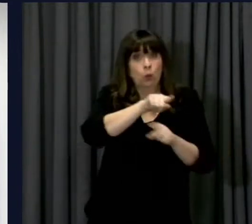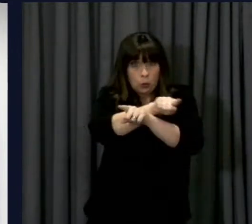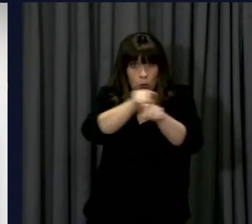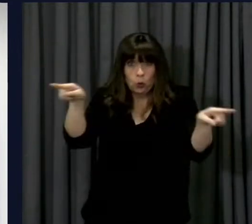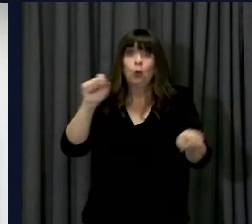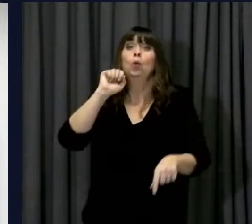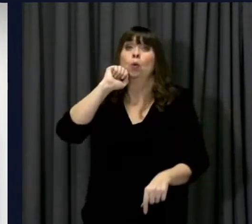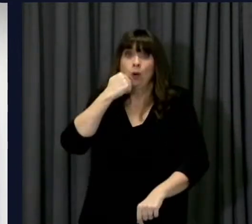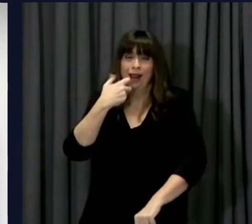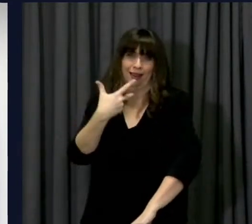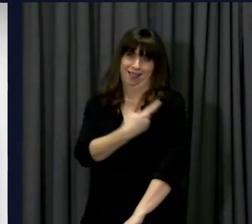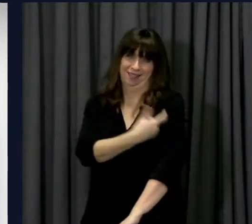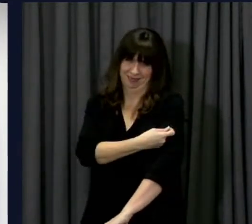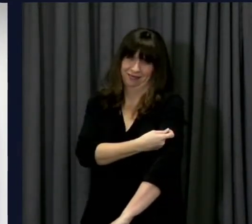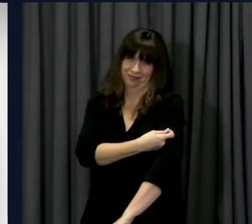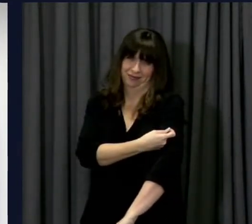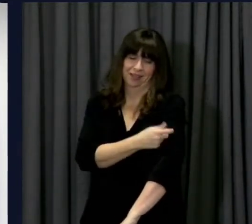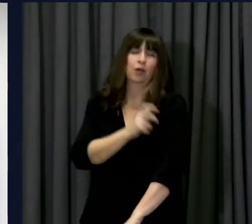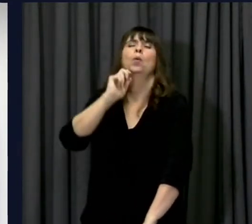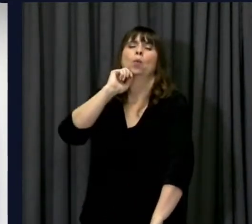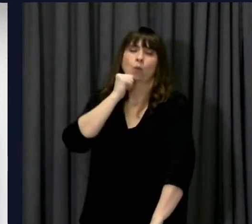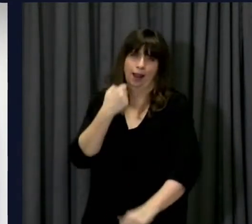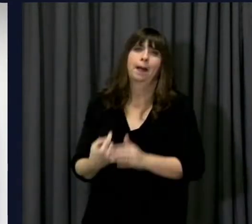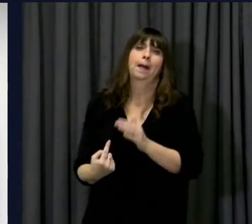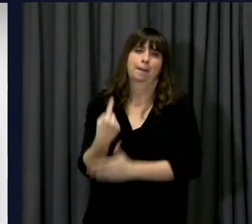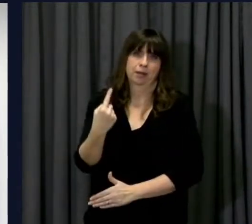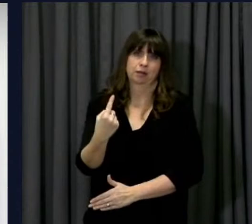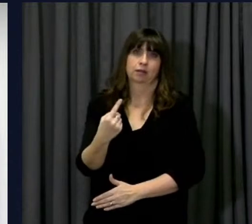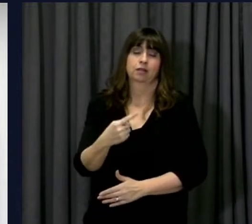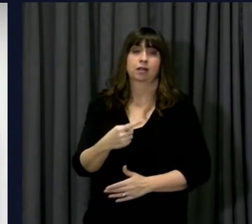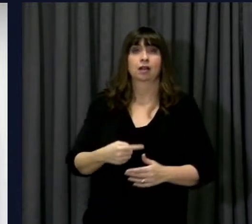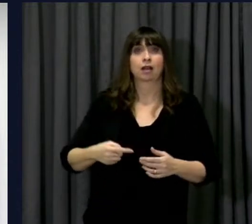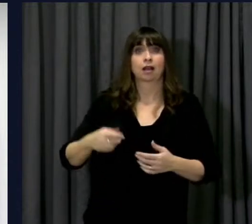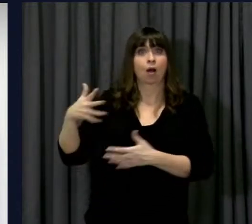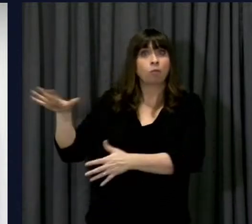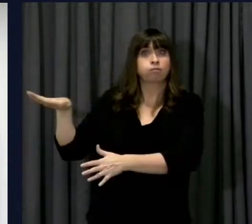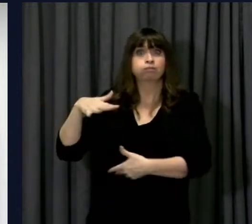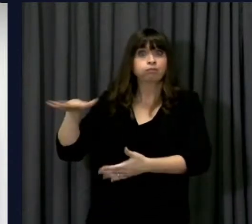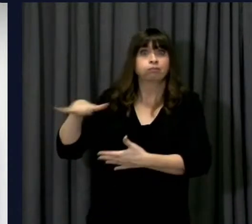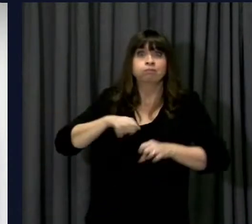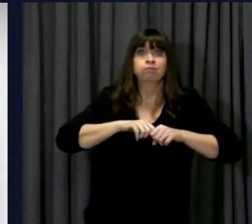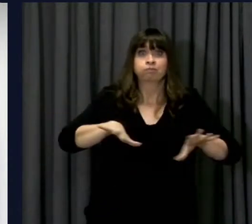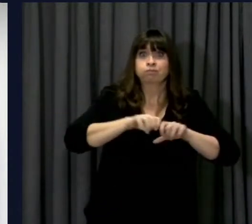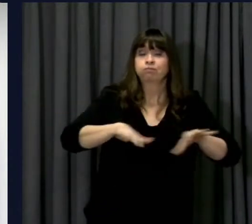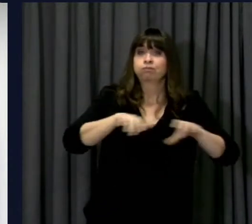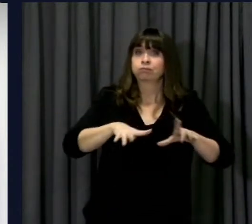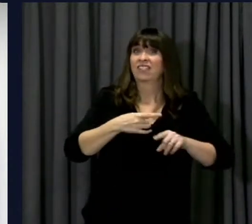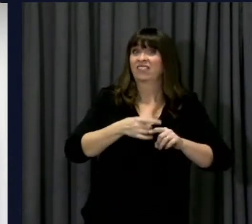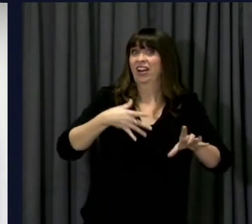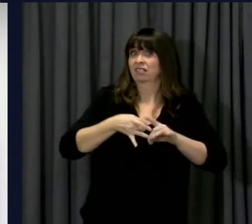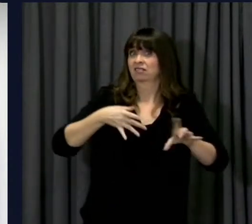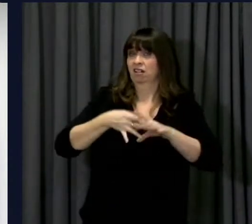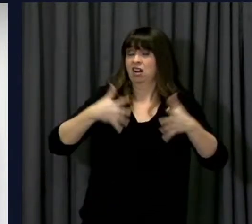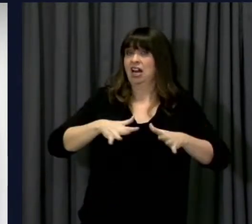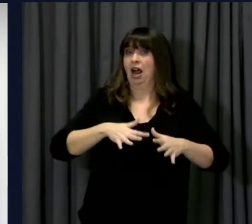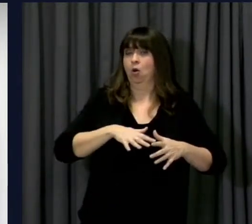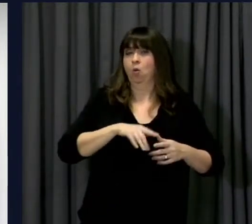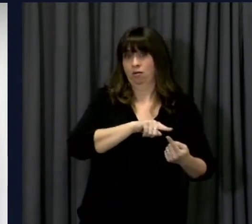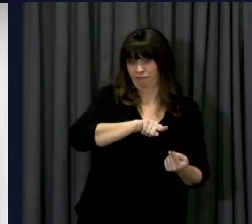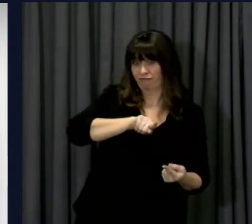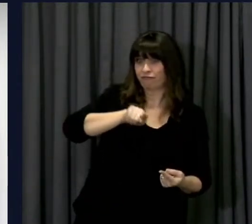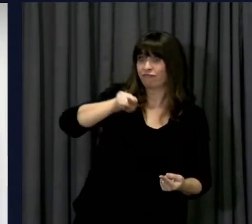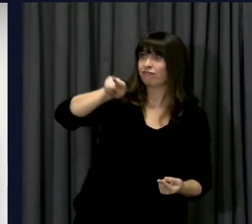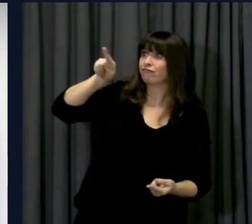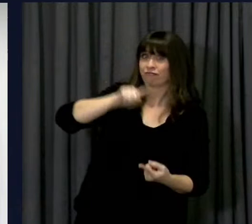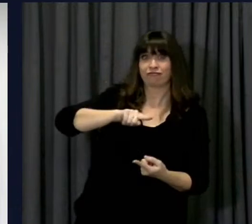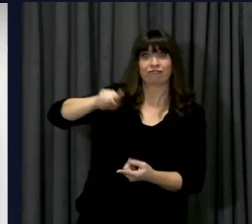get to you even faster than we were a few weeks ago, because the pace of our programme has increased. And I think people in Wales can take real pride in the